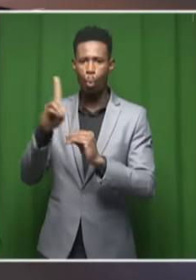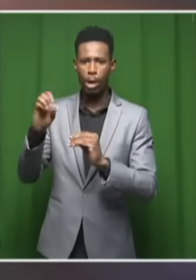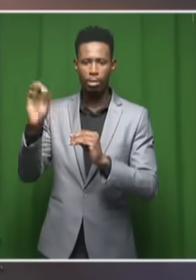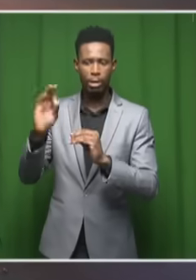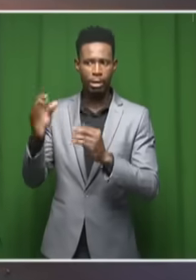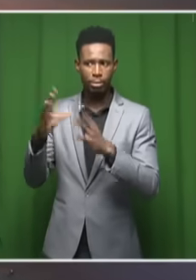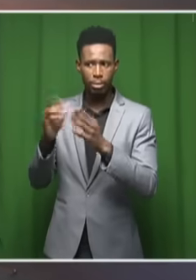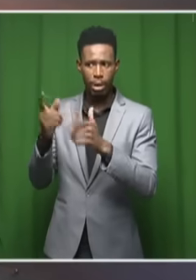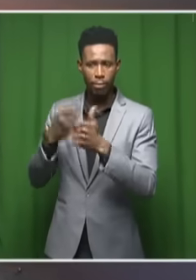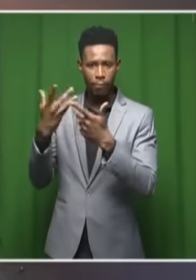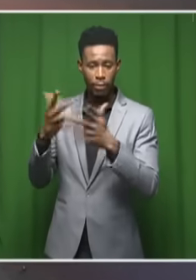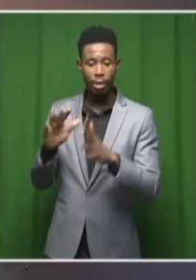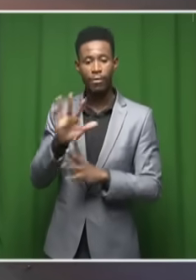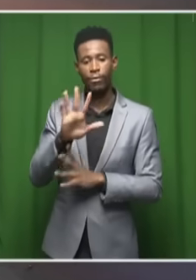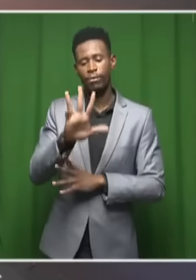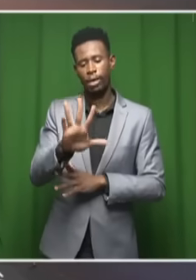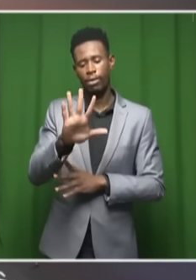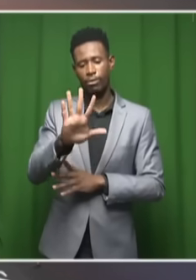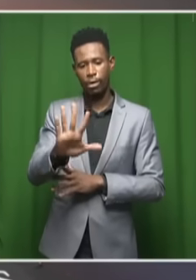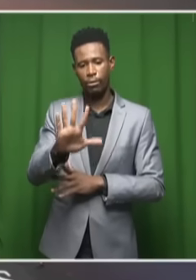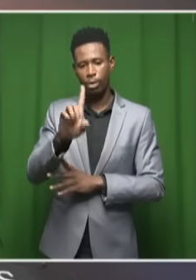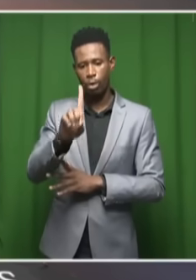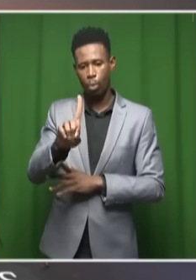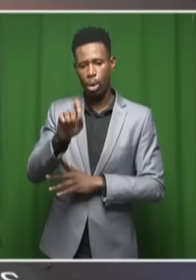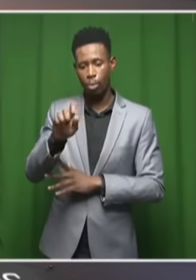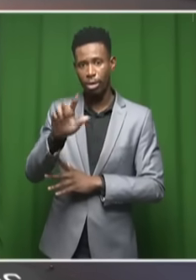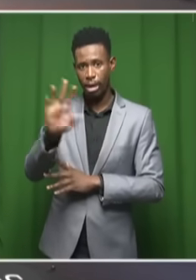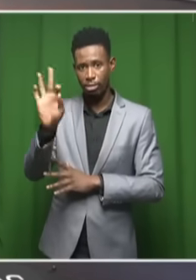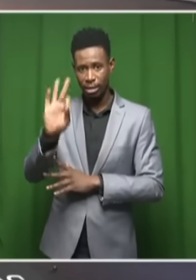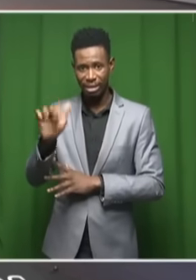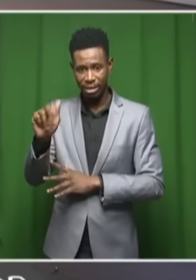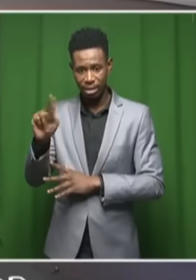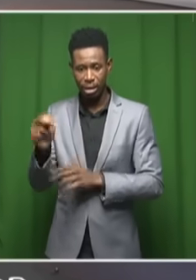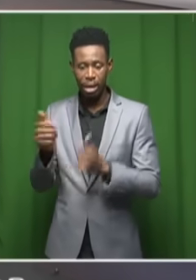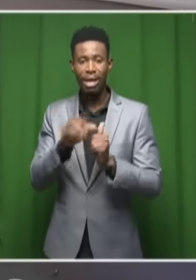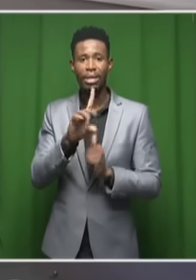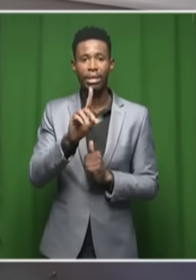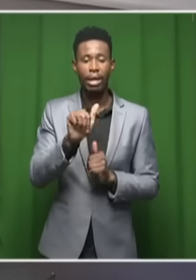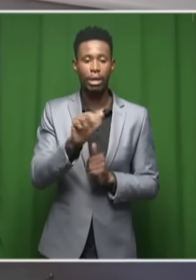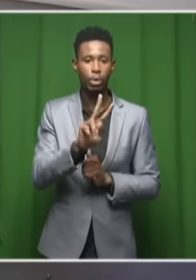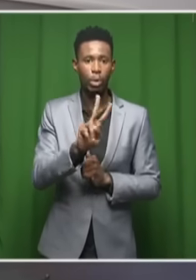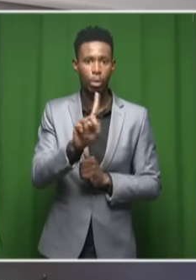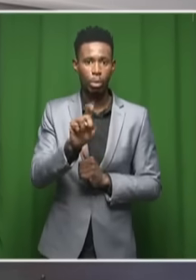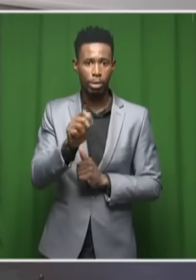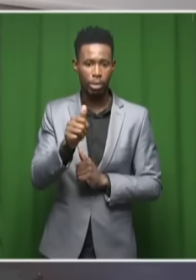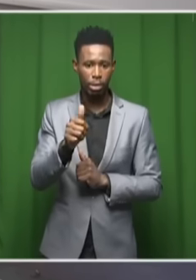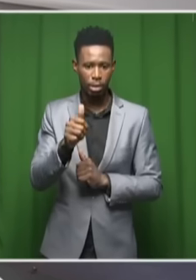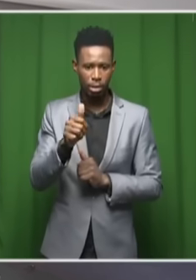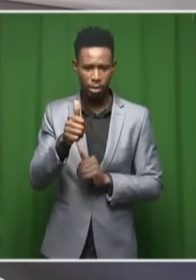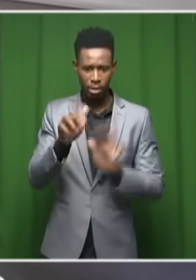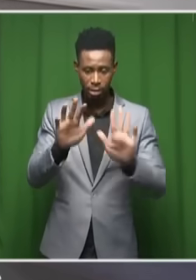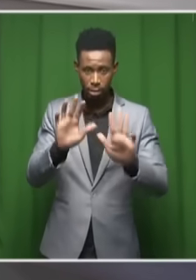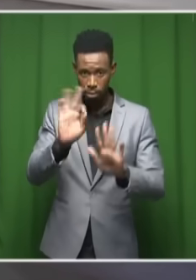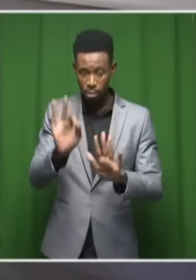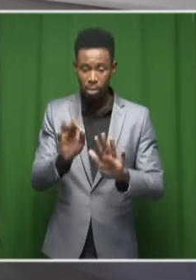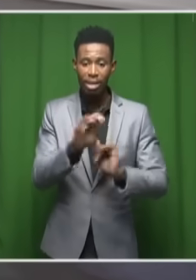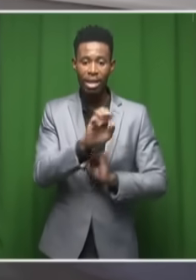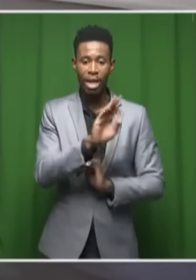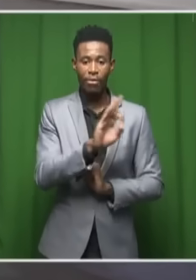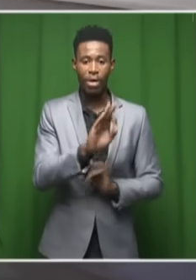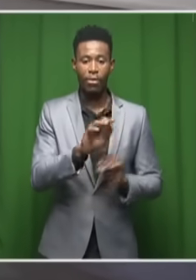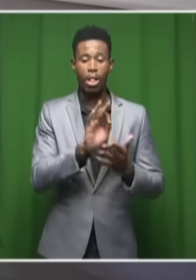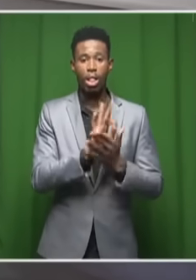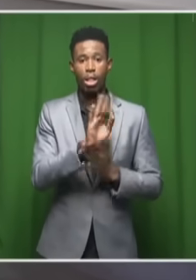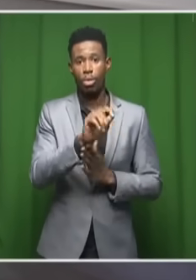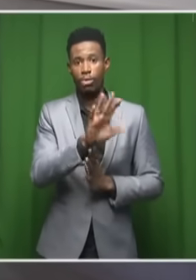completed, 51.9% for the ANC, the DA 21.9%, EFF sitting at 13.5% as per